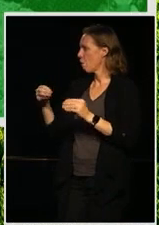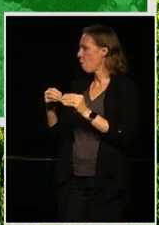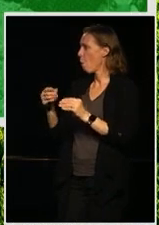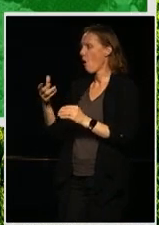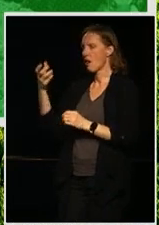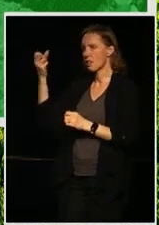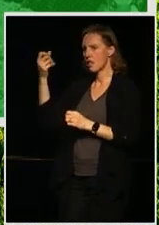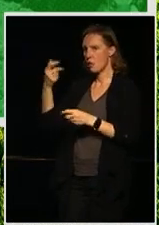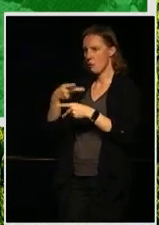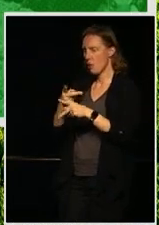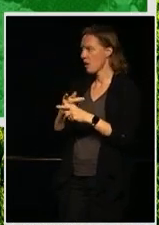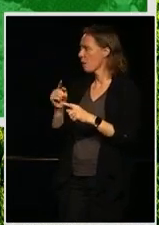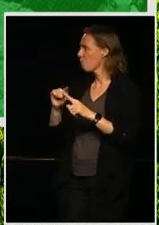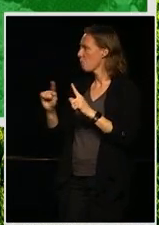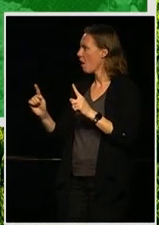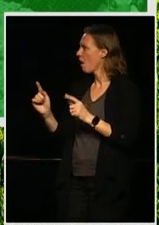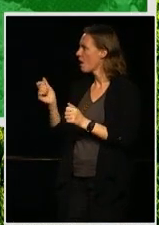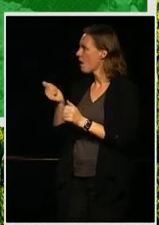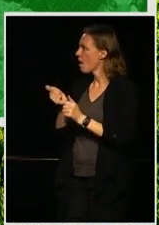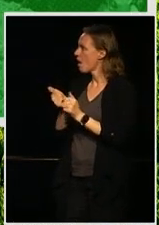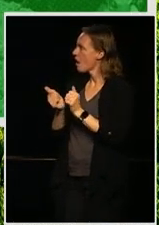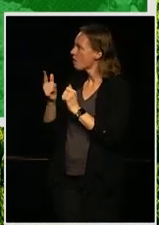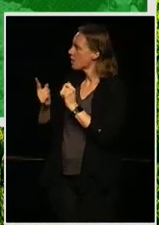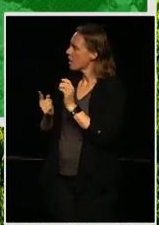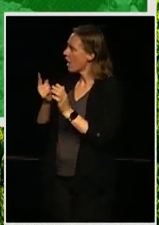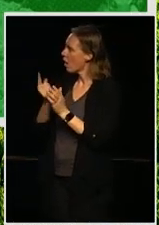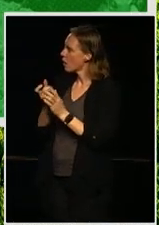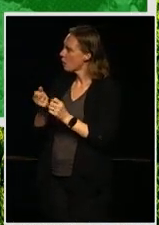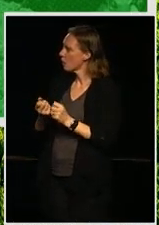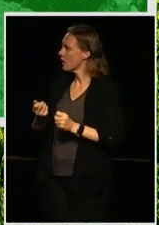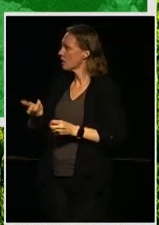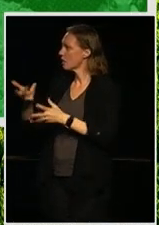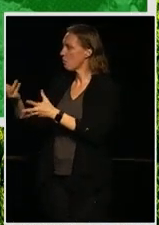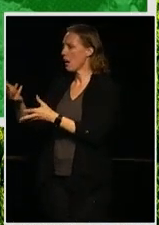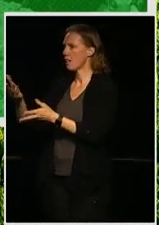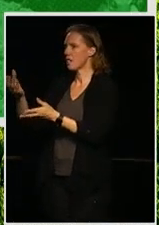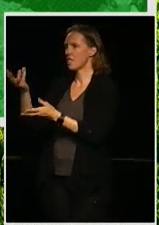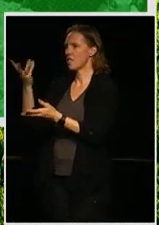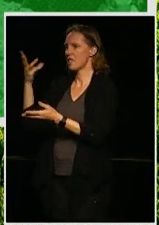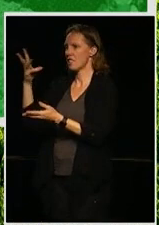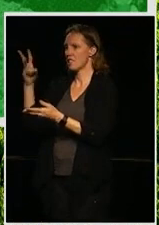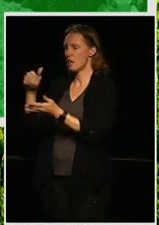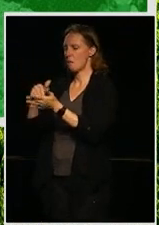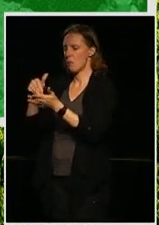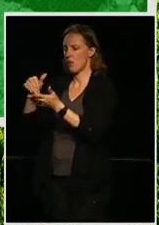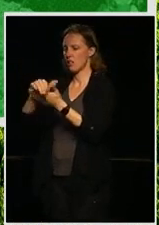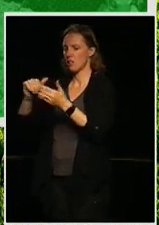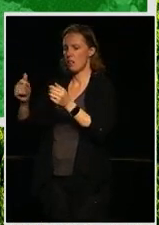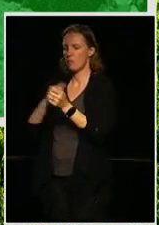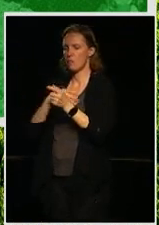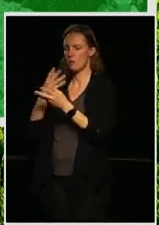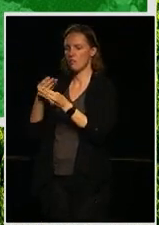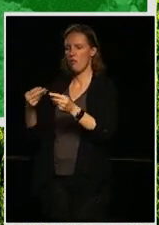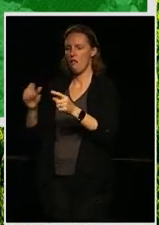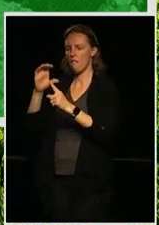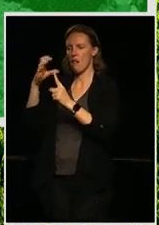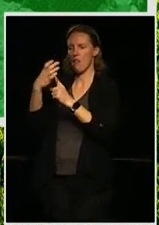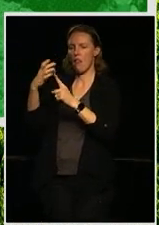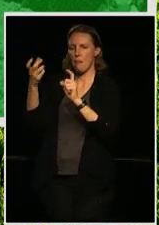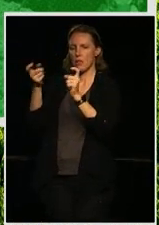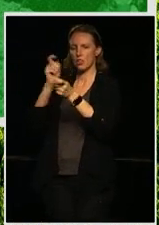But every hour, we spend $16 million to solve the climate change issues